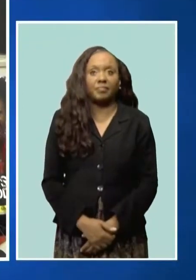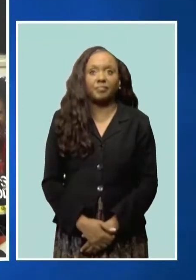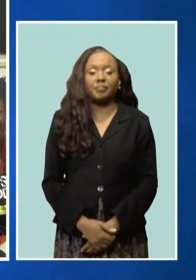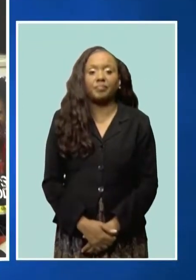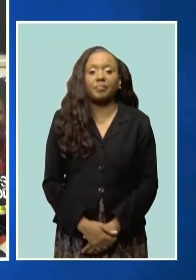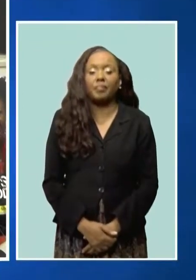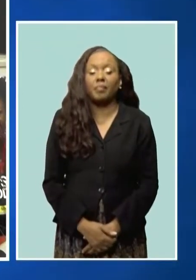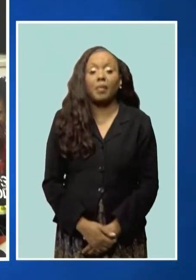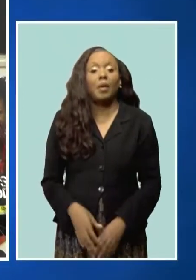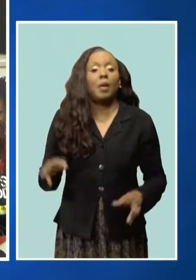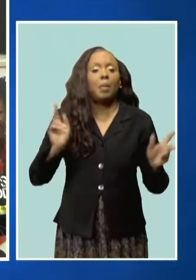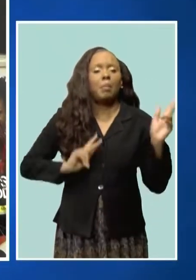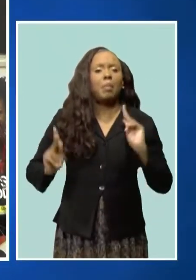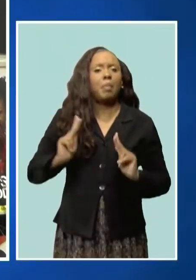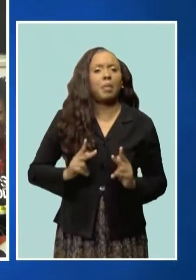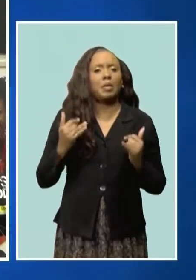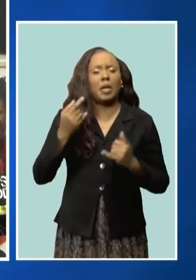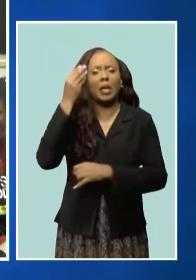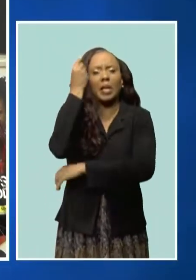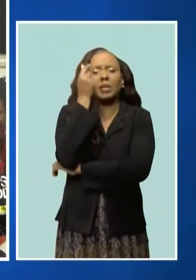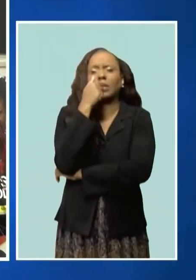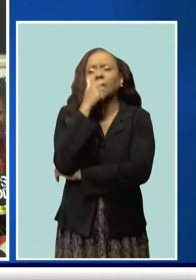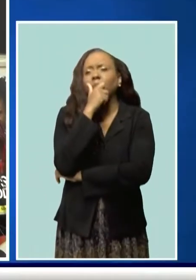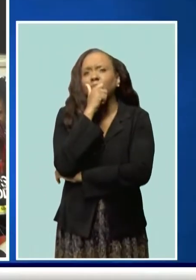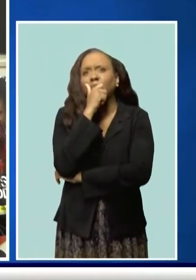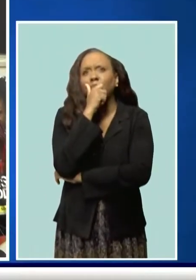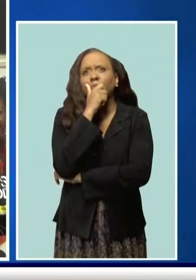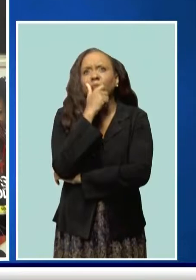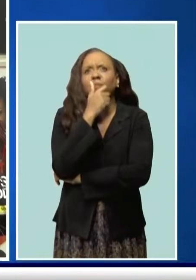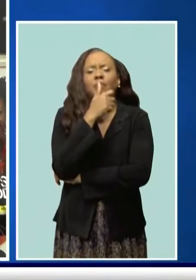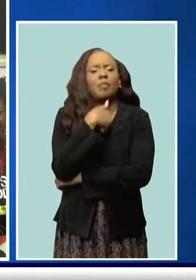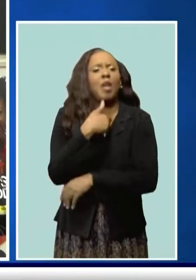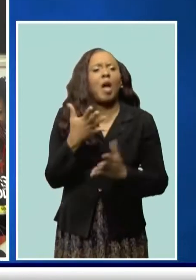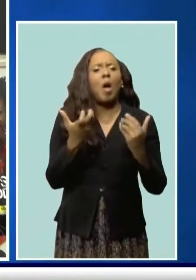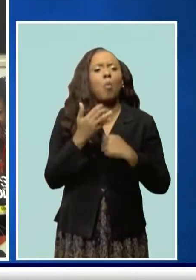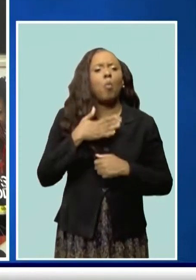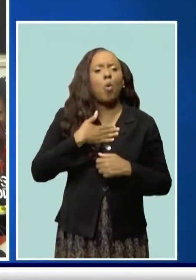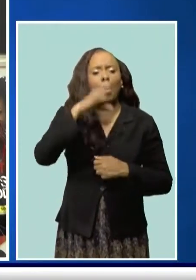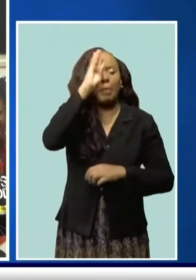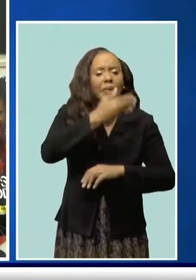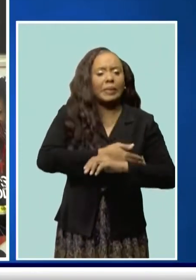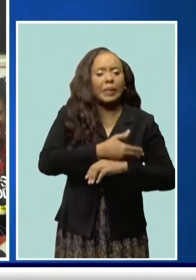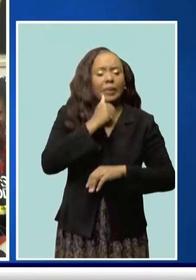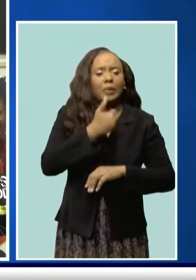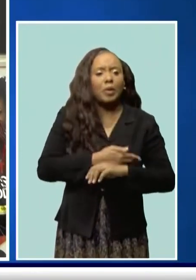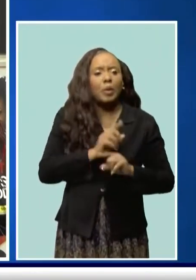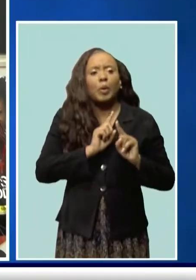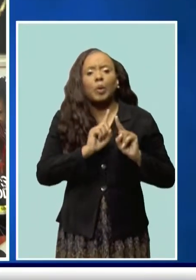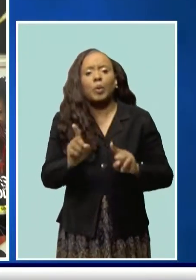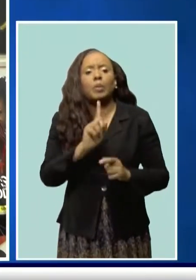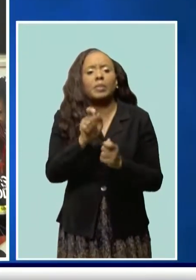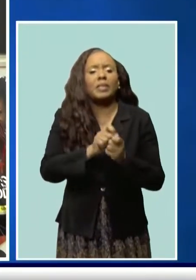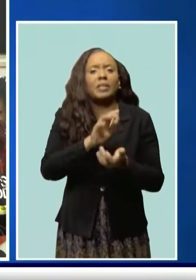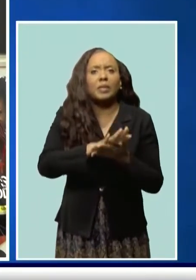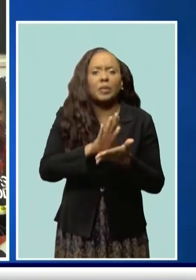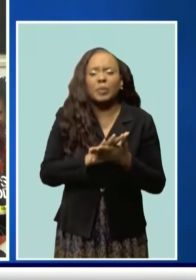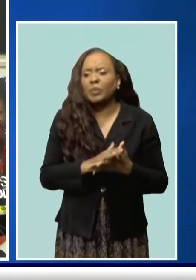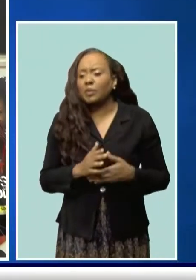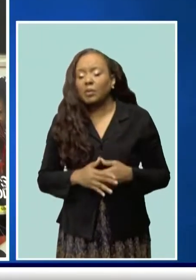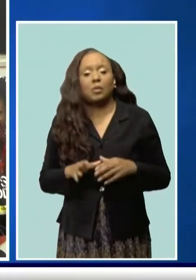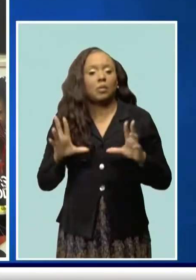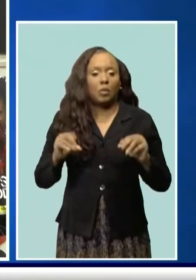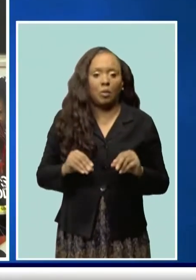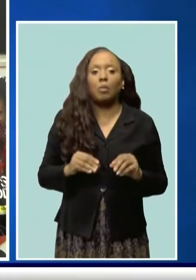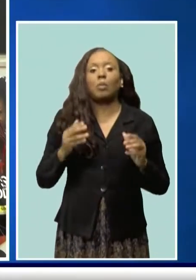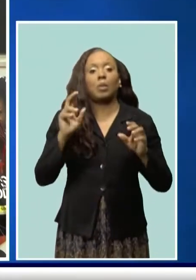to think about, oh boy, I want my child to go to this school, I like that school, and all of that. It is not about which school now. We have to make sure that every